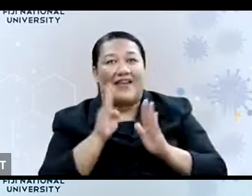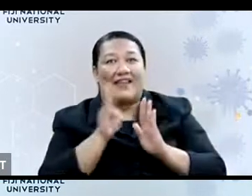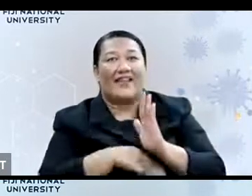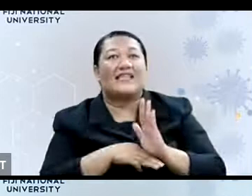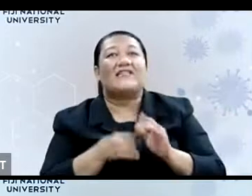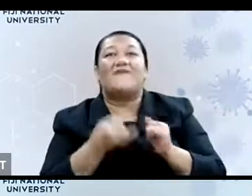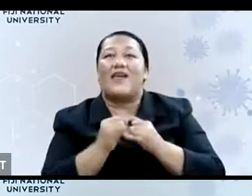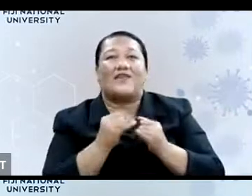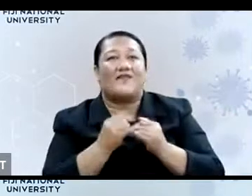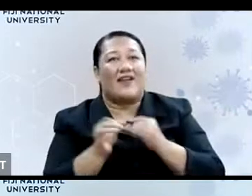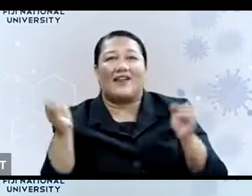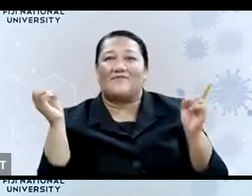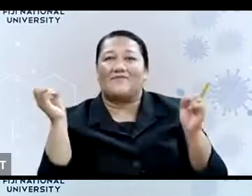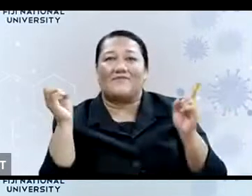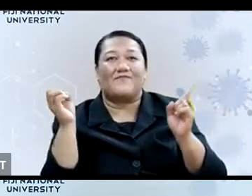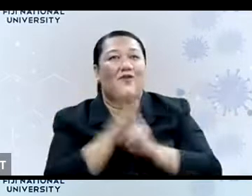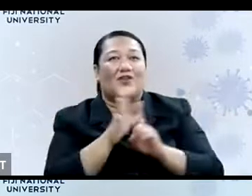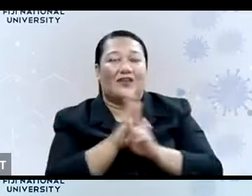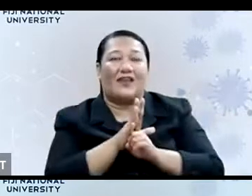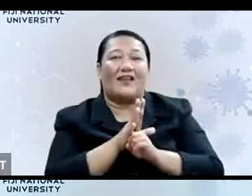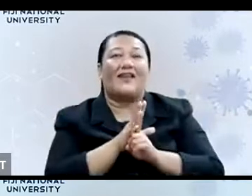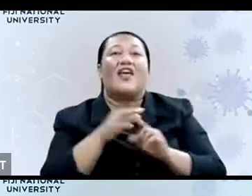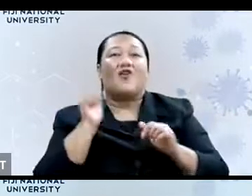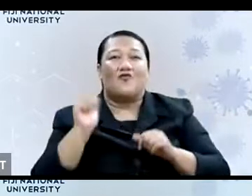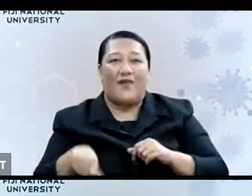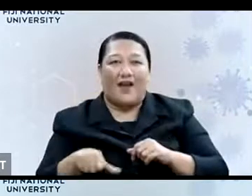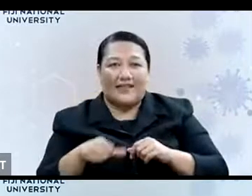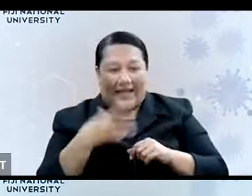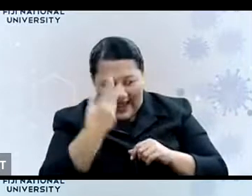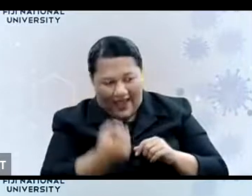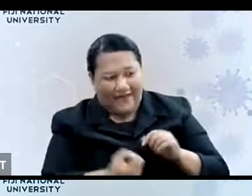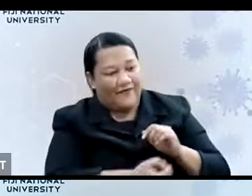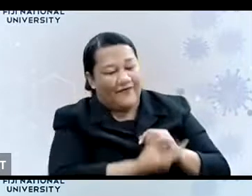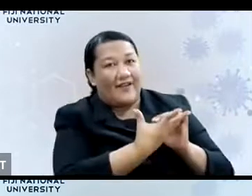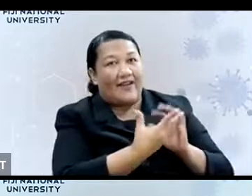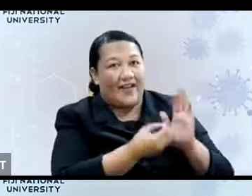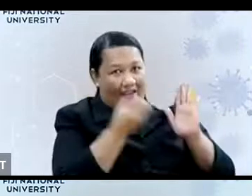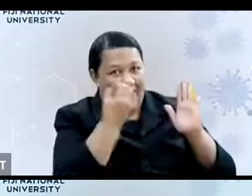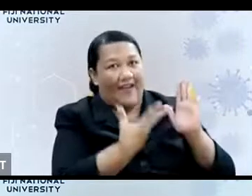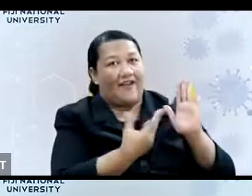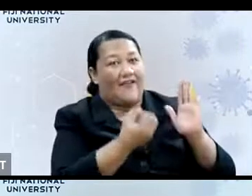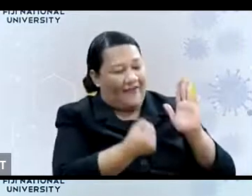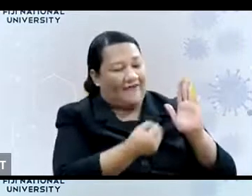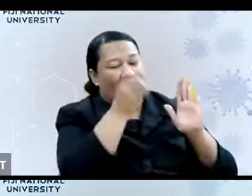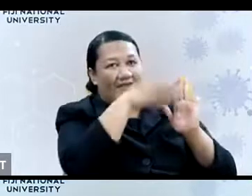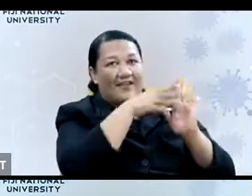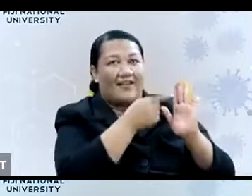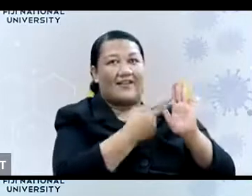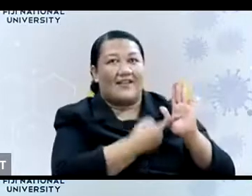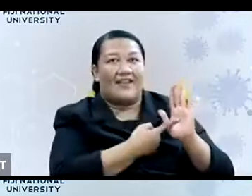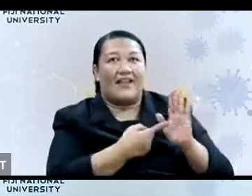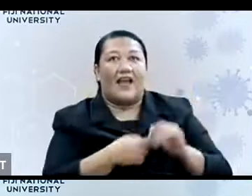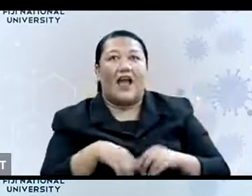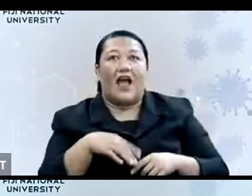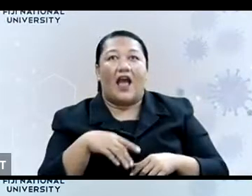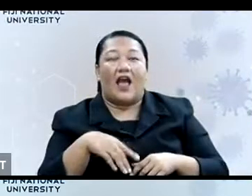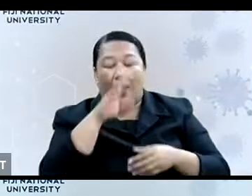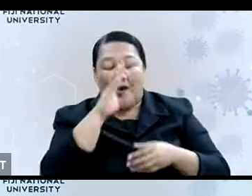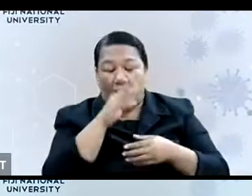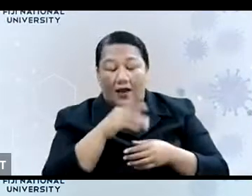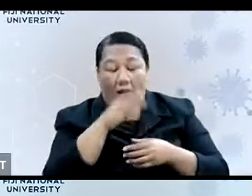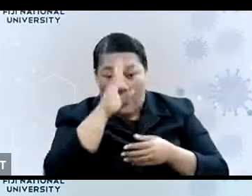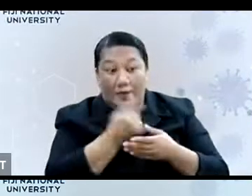fundamental rights that exists. So I don't know whether that's helpful to this discussion, but that's certainly